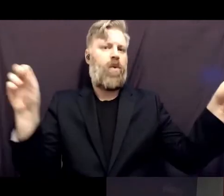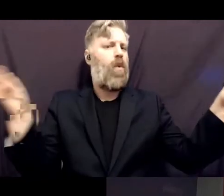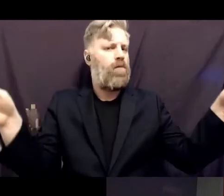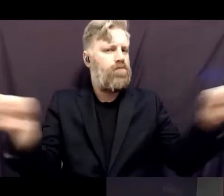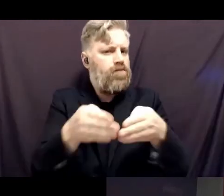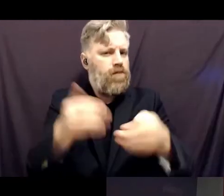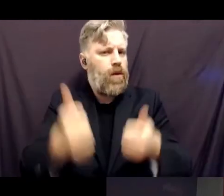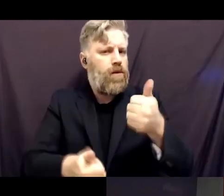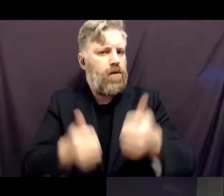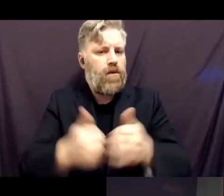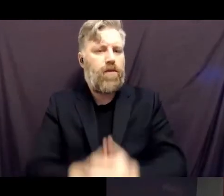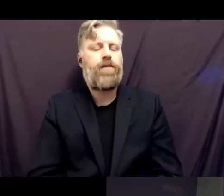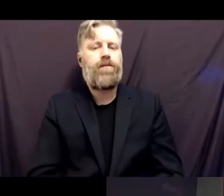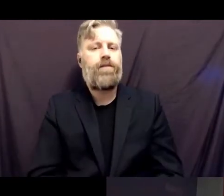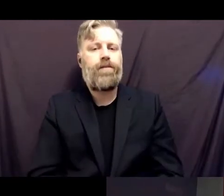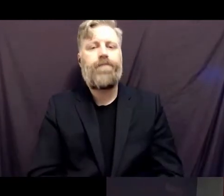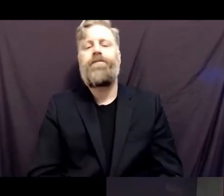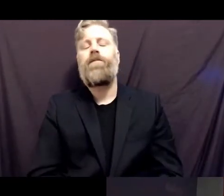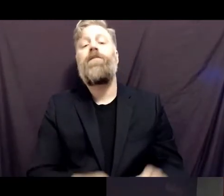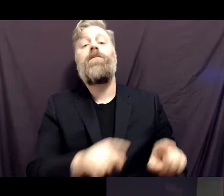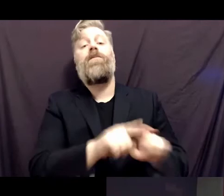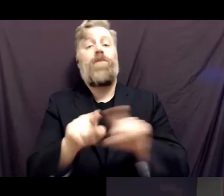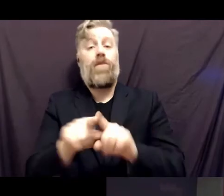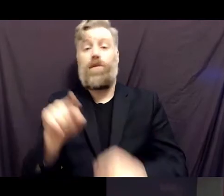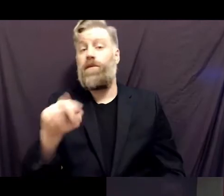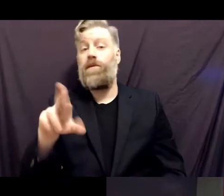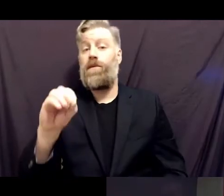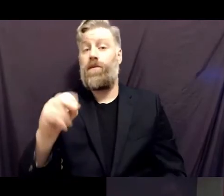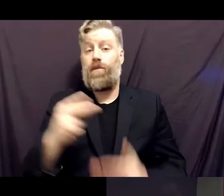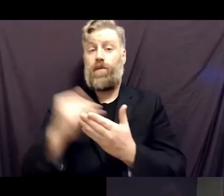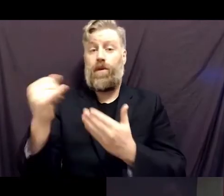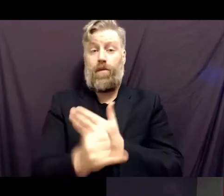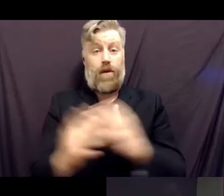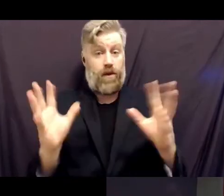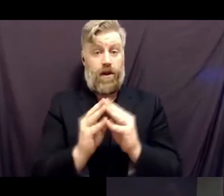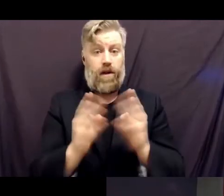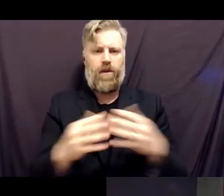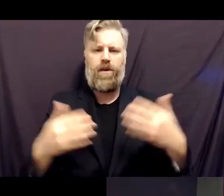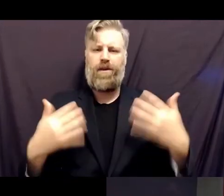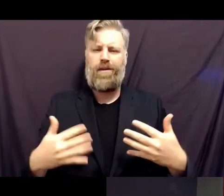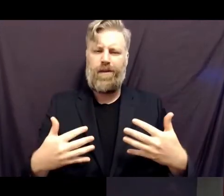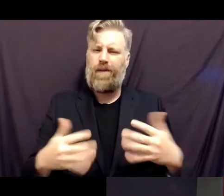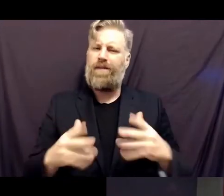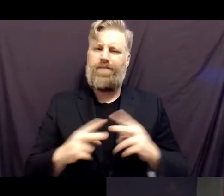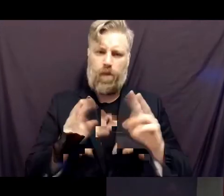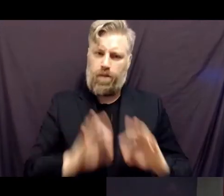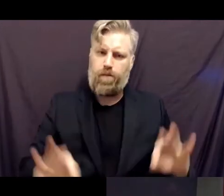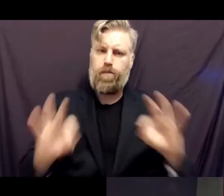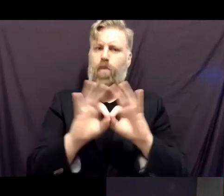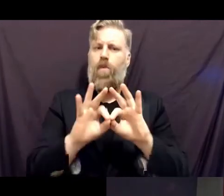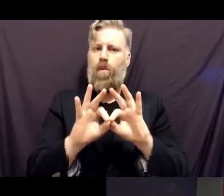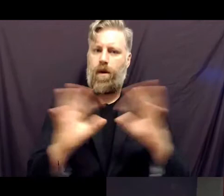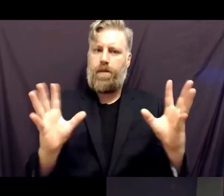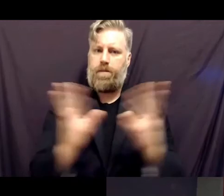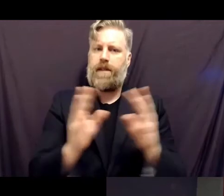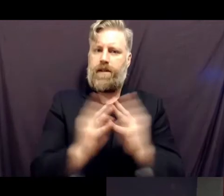Second, the Zero Project Conference has become one of the most important meeting points